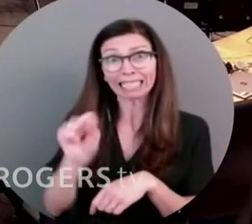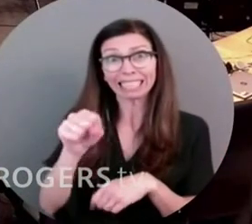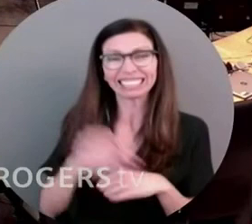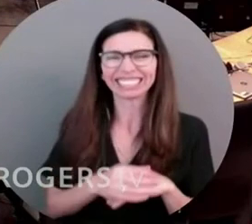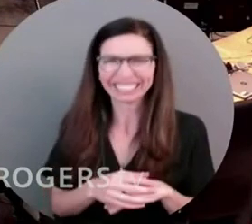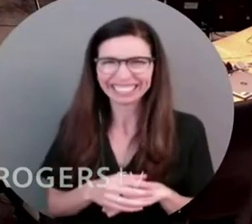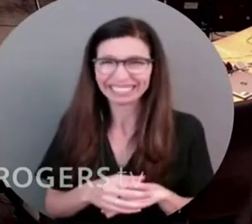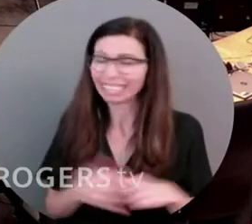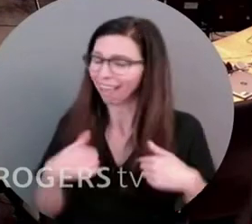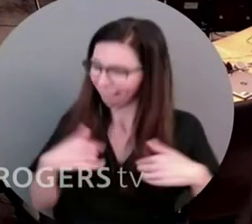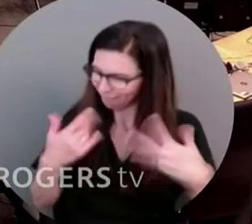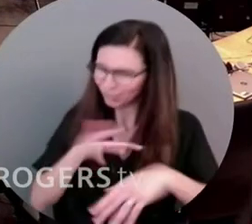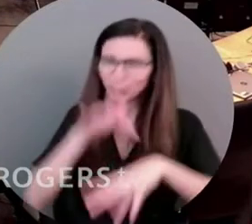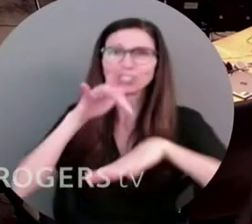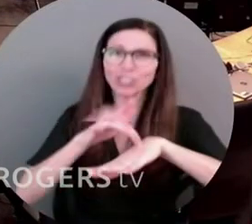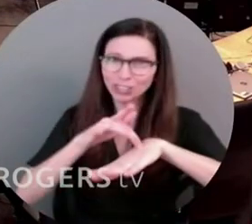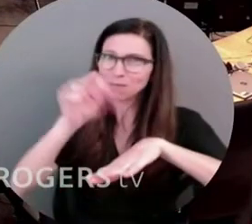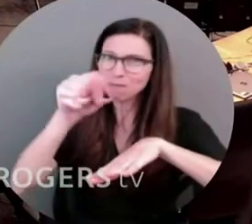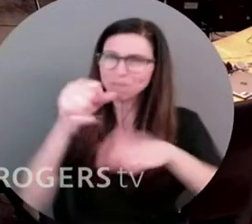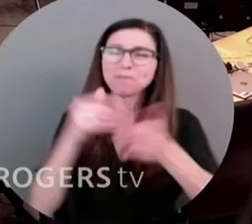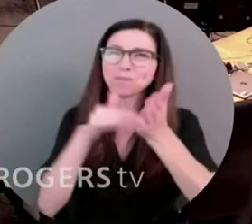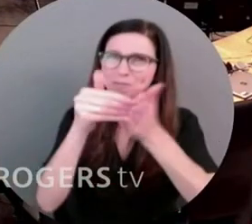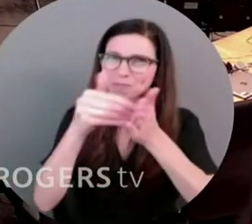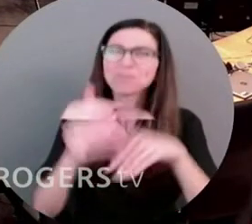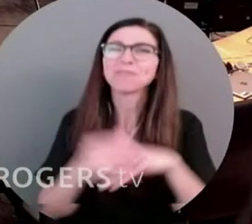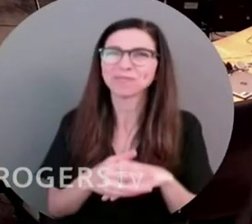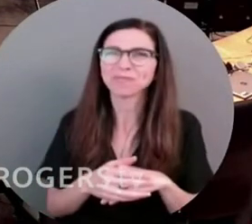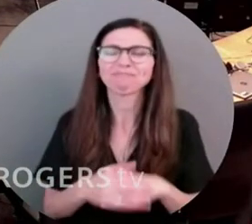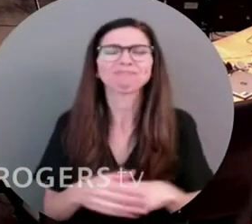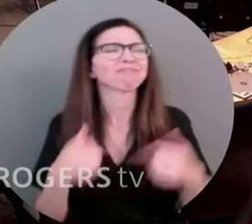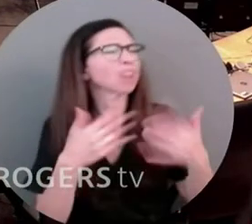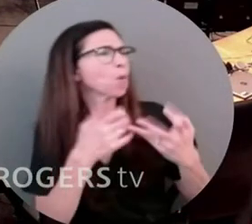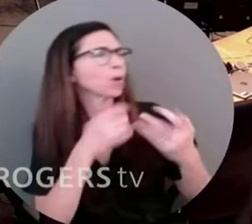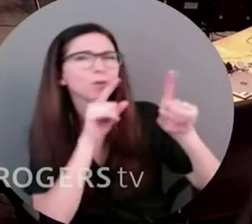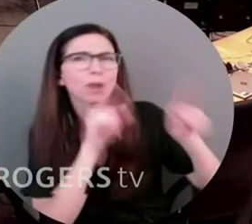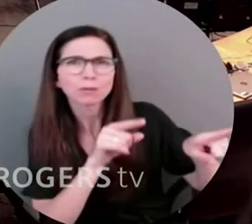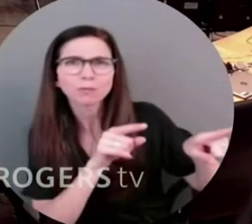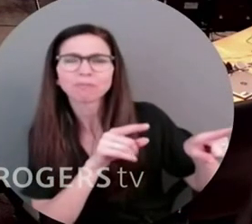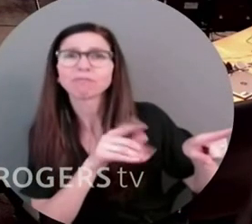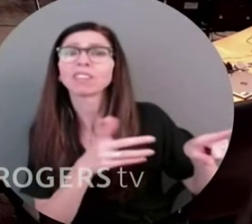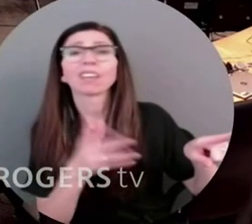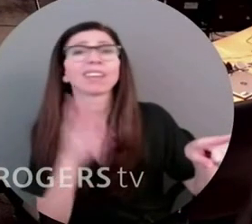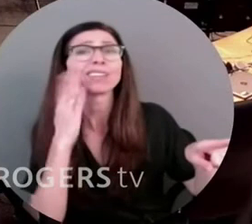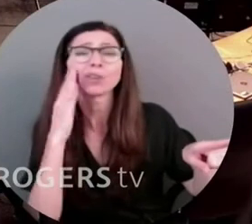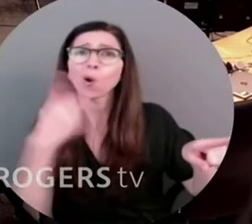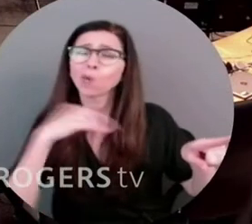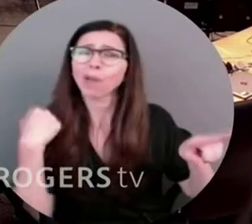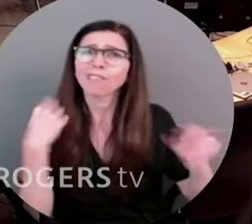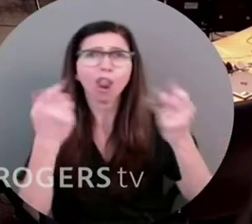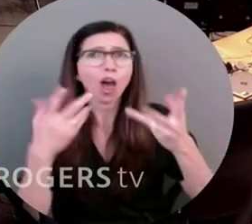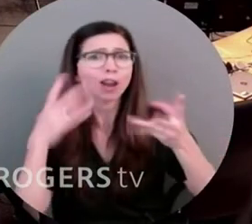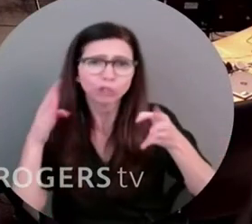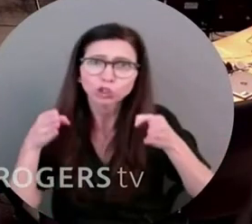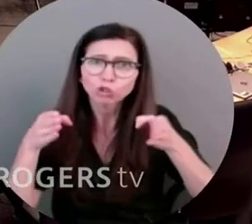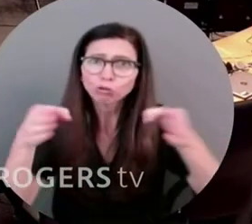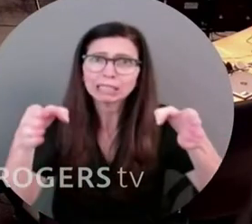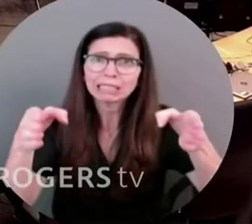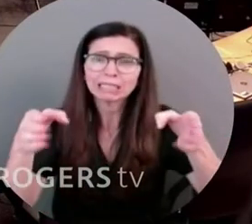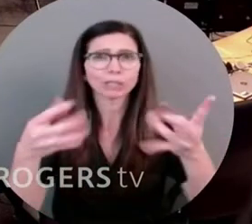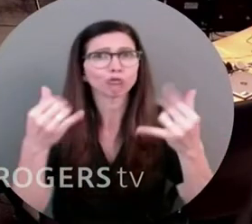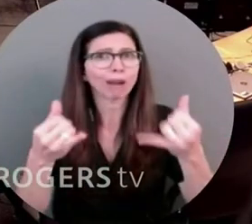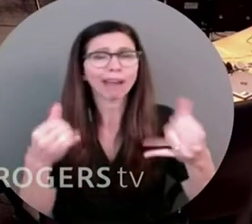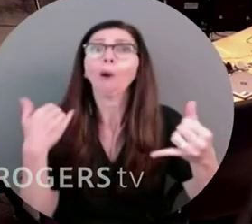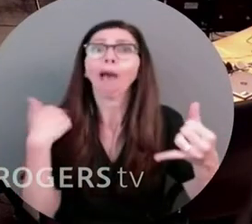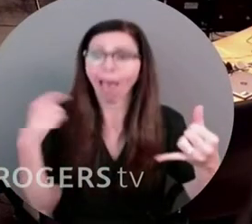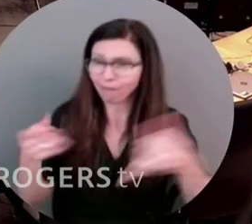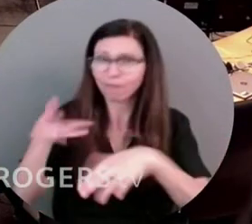Mayor, just in response to that, we have a lot of streets where we have on-street parking that's not being used because of the level of economic activity going